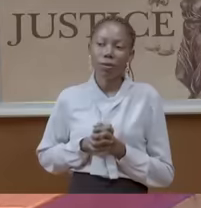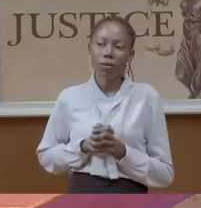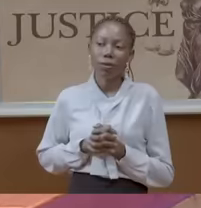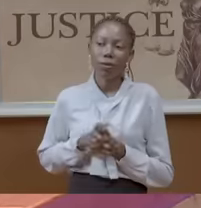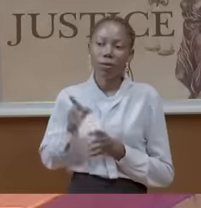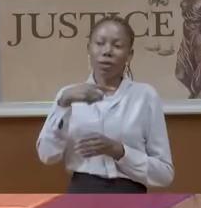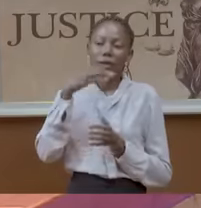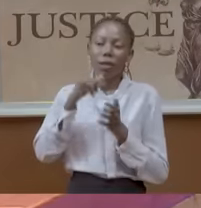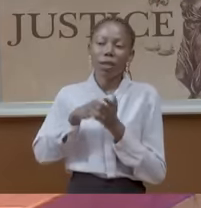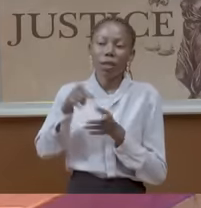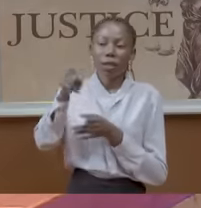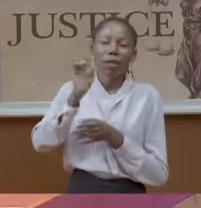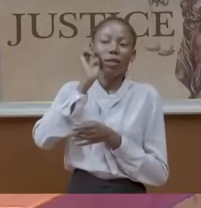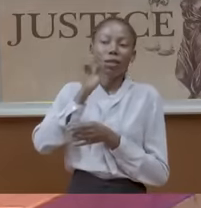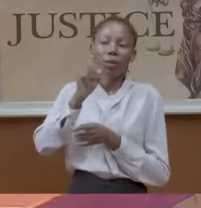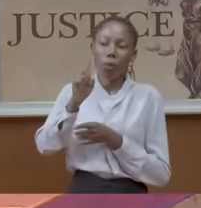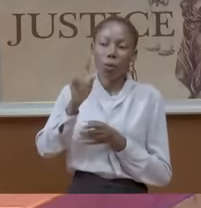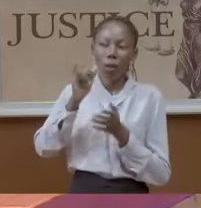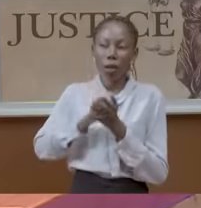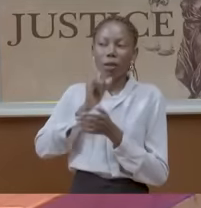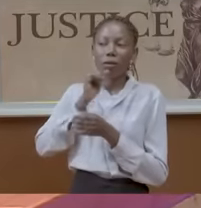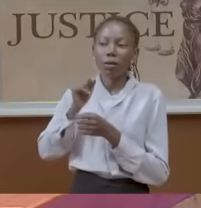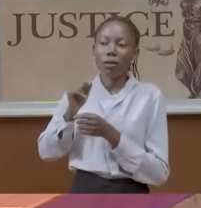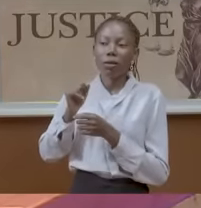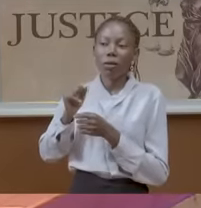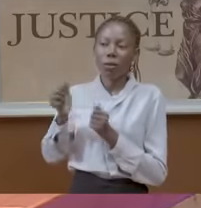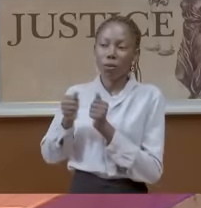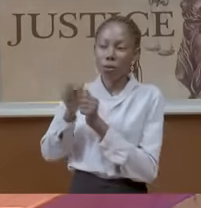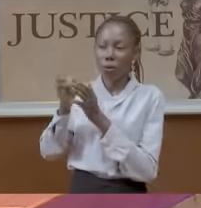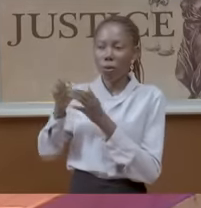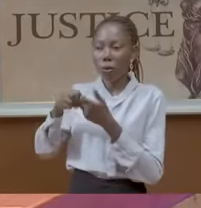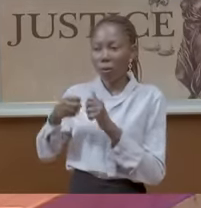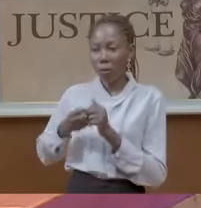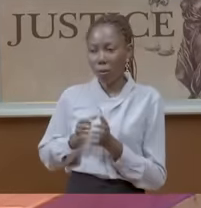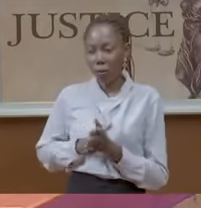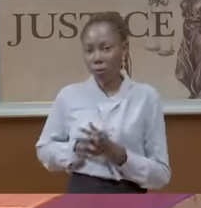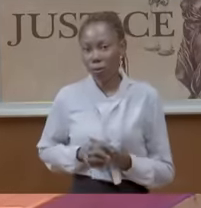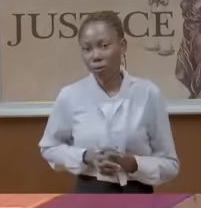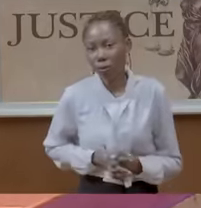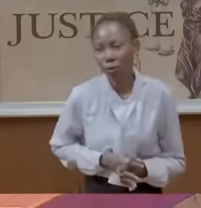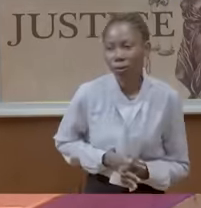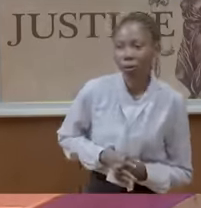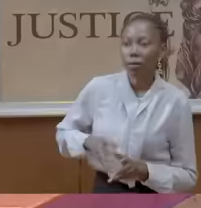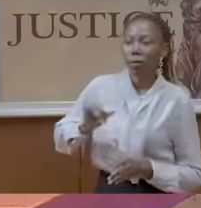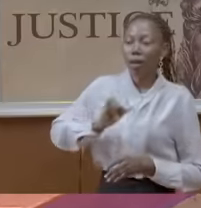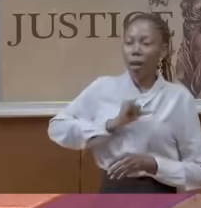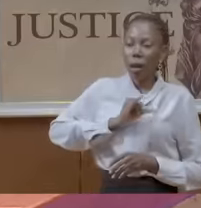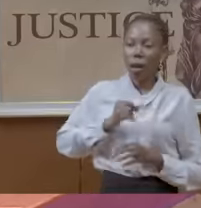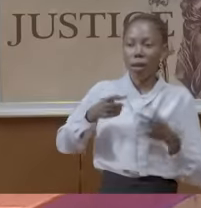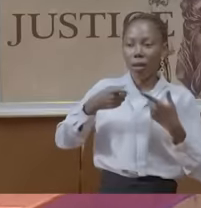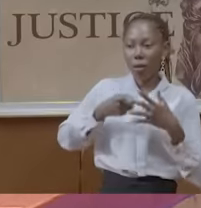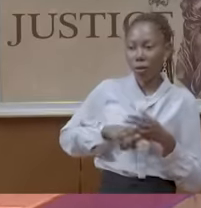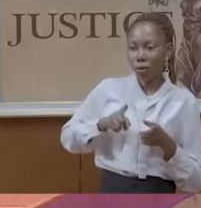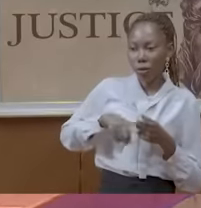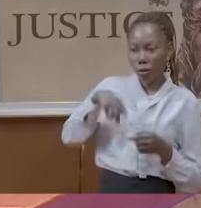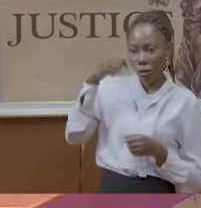"I'm the one behind this problem" or something like that, I want to read this from what he said. Like maybe he said I didn't want to walk. He said, I began to